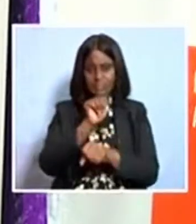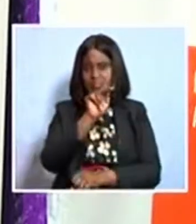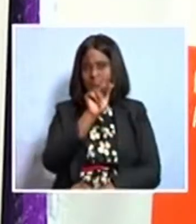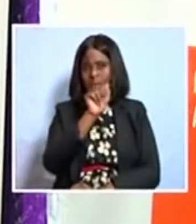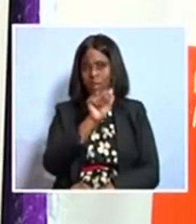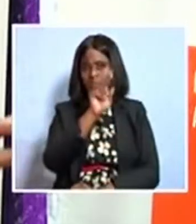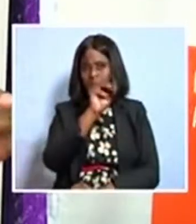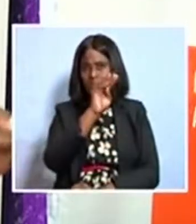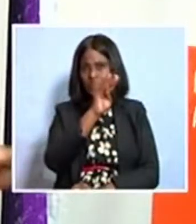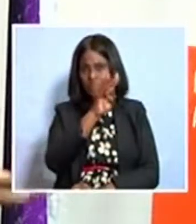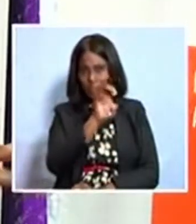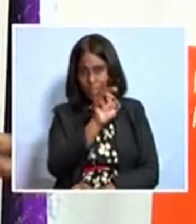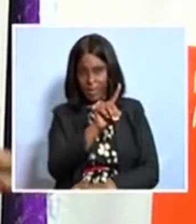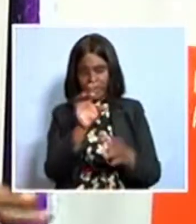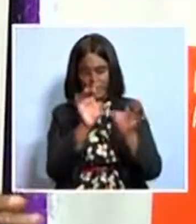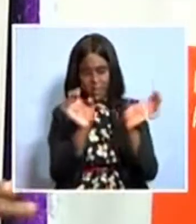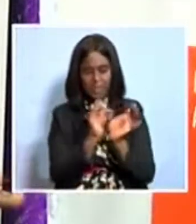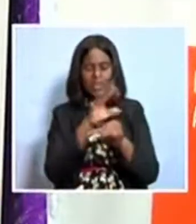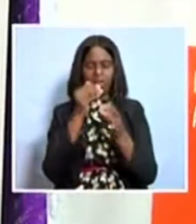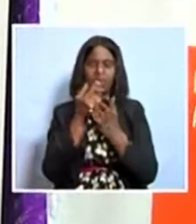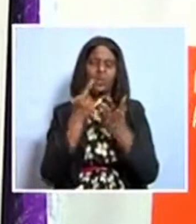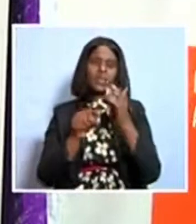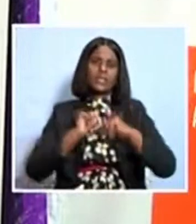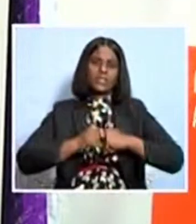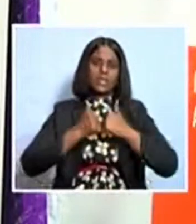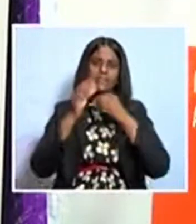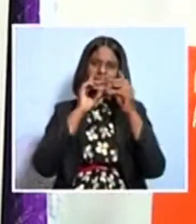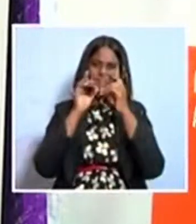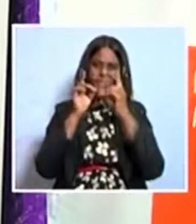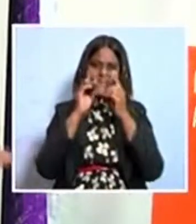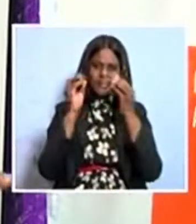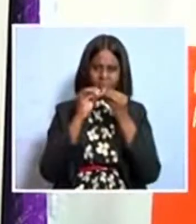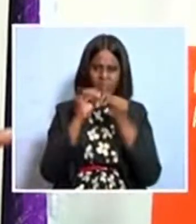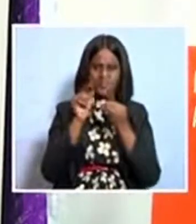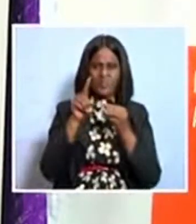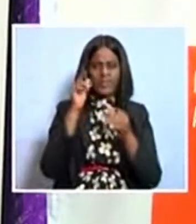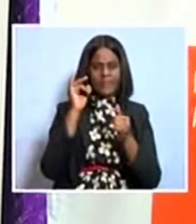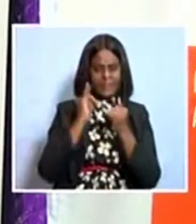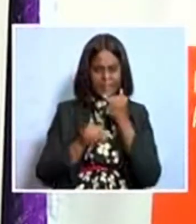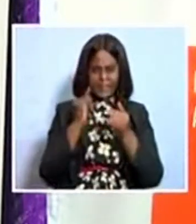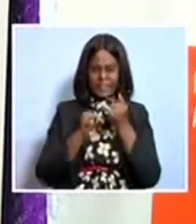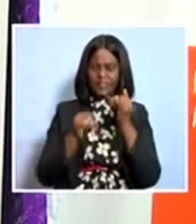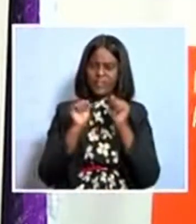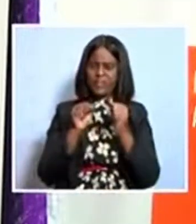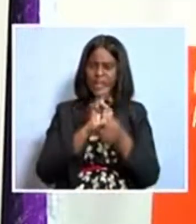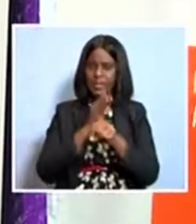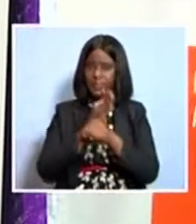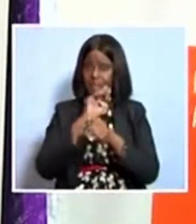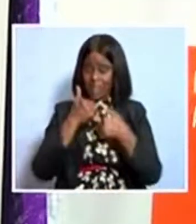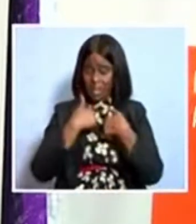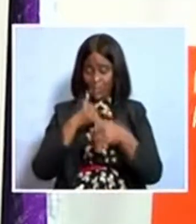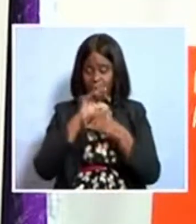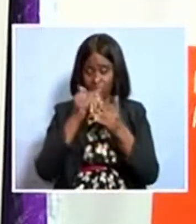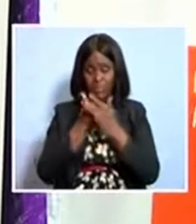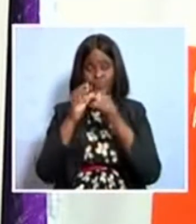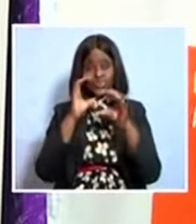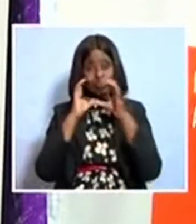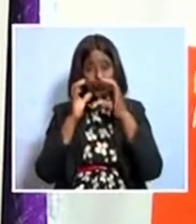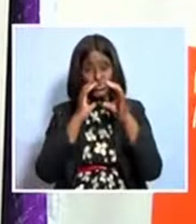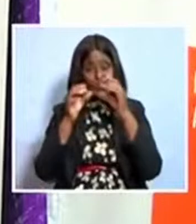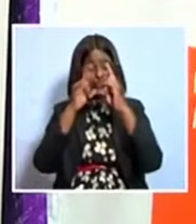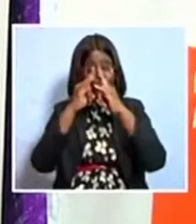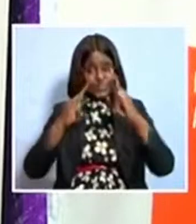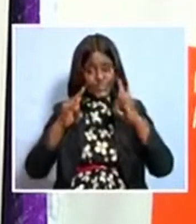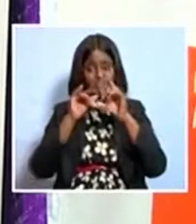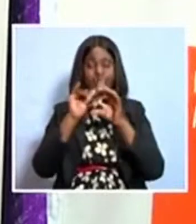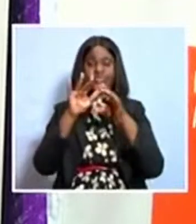constituency? Because all these, what we're discussing, will be a thing of the past once you have a number of communication towers in your